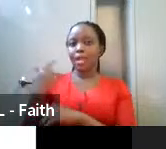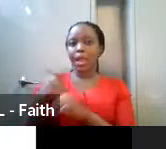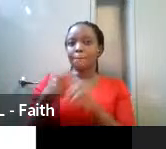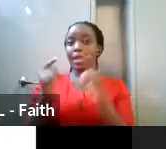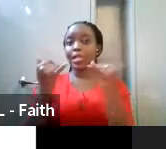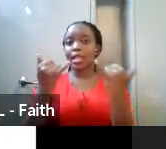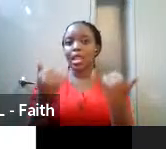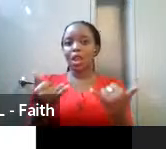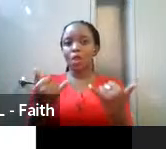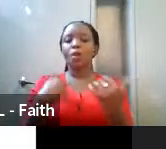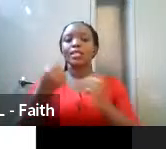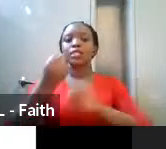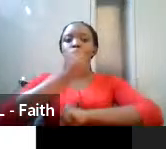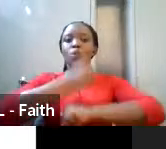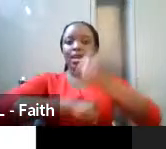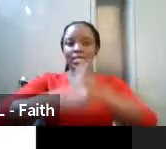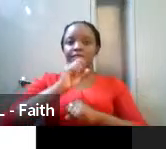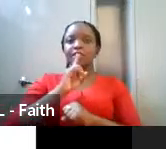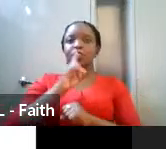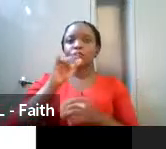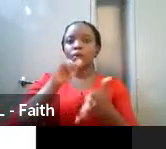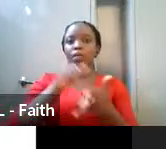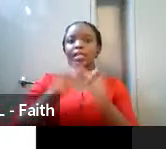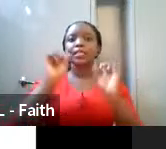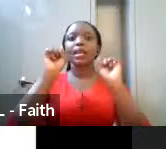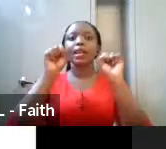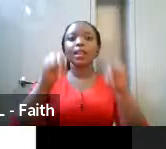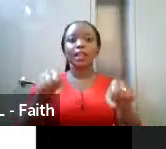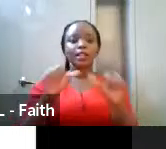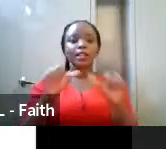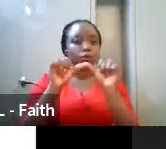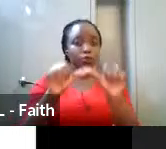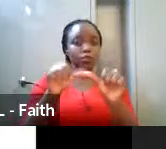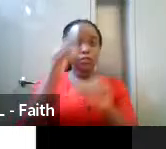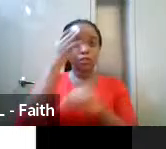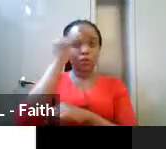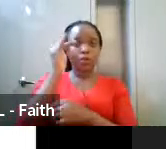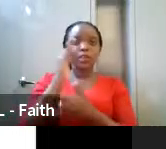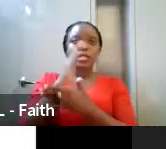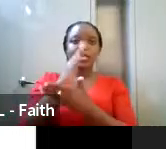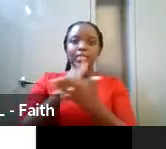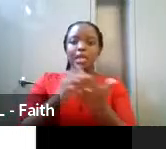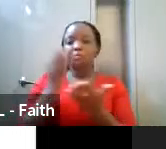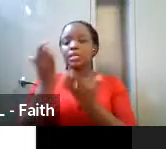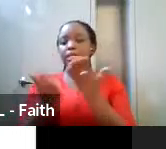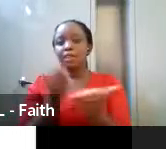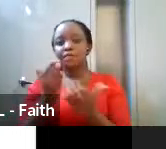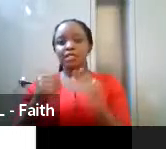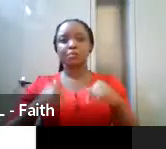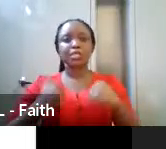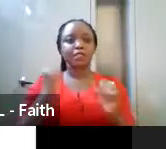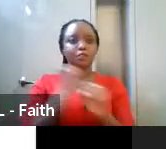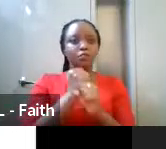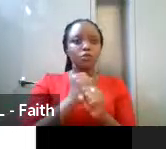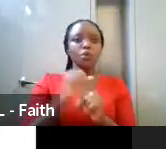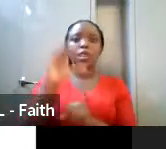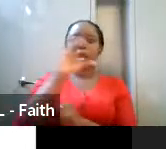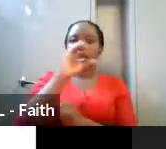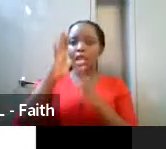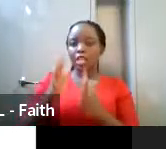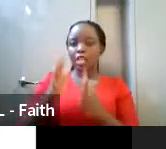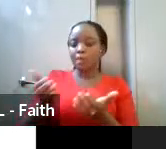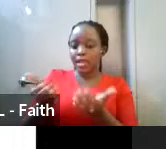to activate it so that I can continue, because there's some services I'm doing, and my clients need